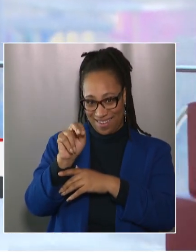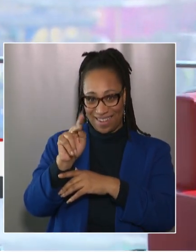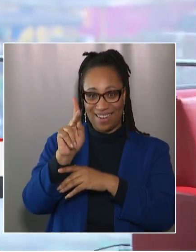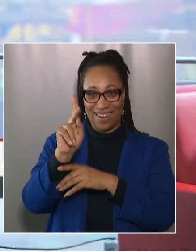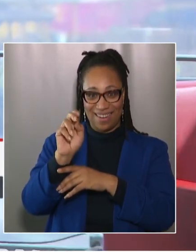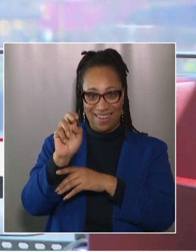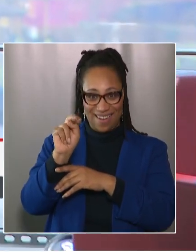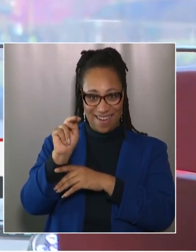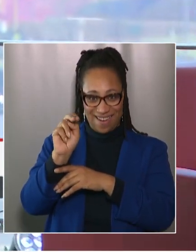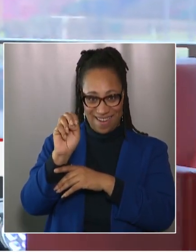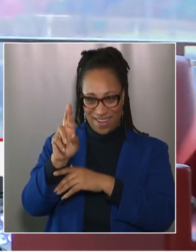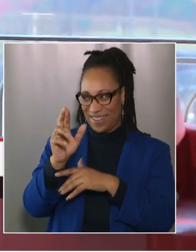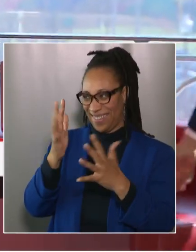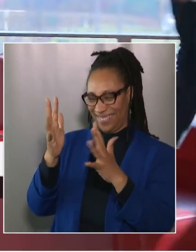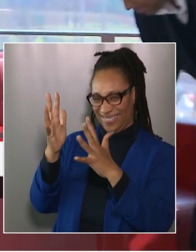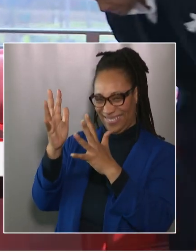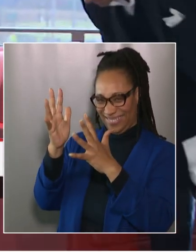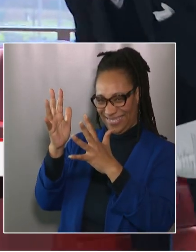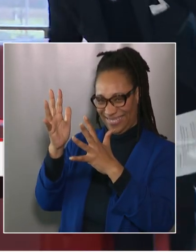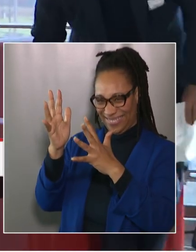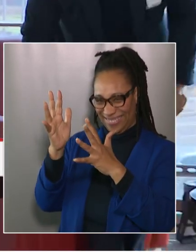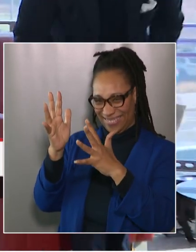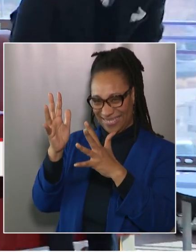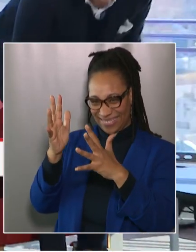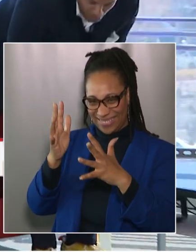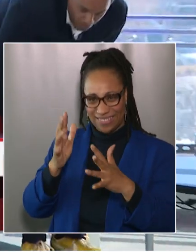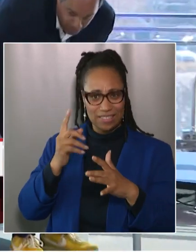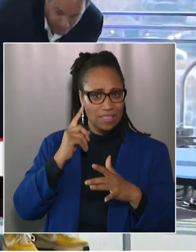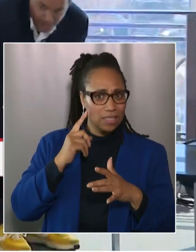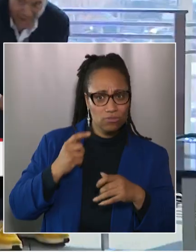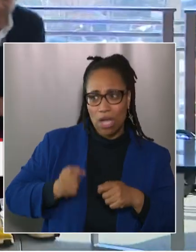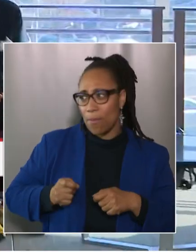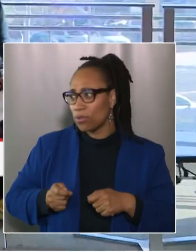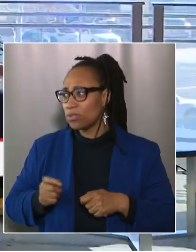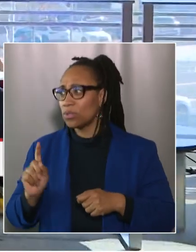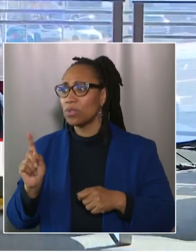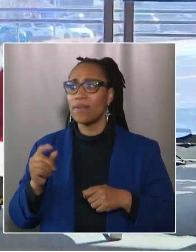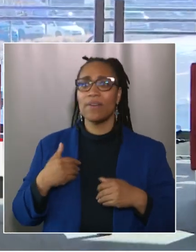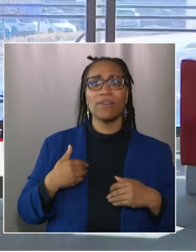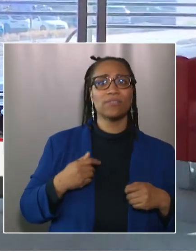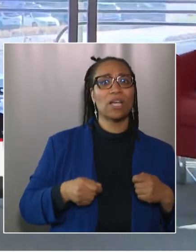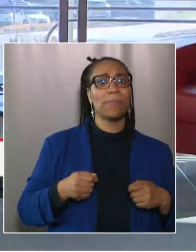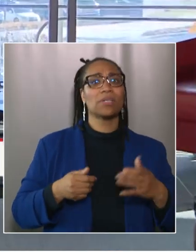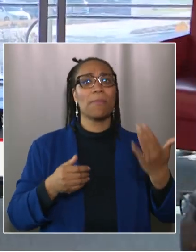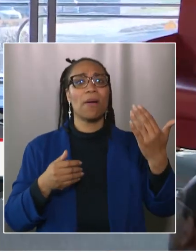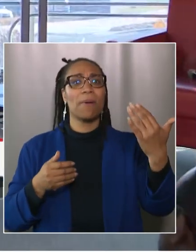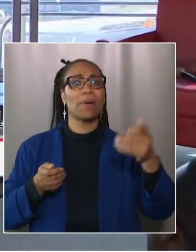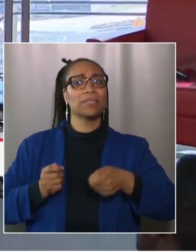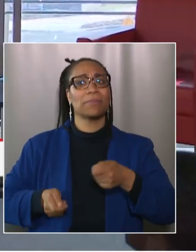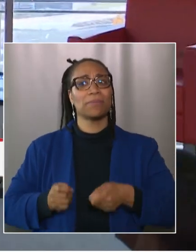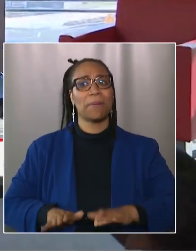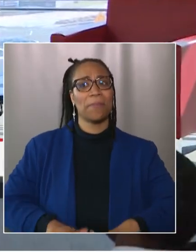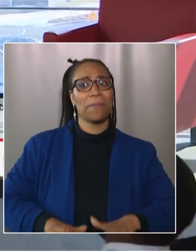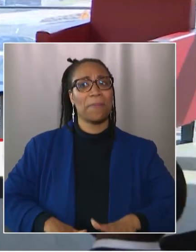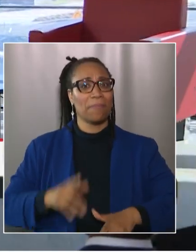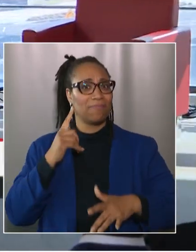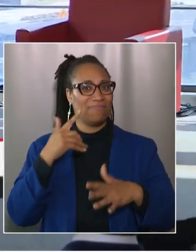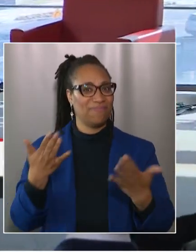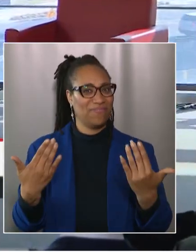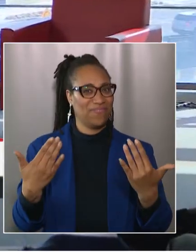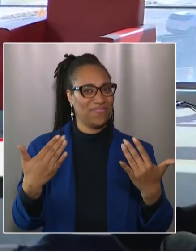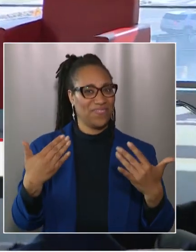Now I'm going to need a little drum roll. Do we have a little drum roll? Hi, Susie. Where's that drum roll? Come on. I need the